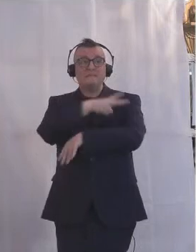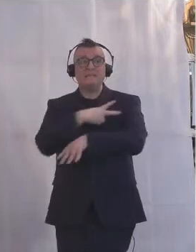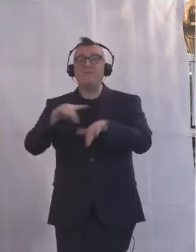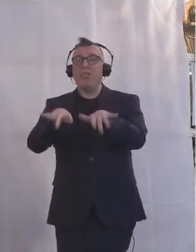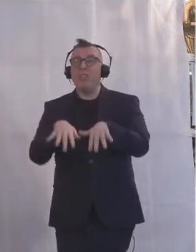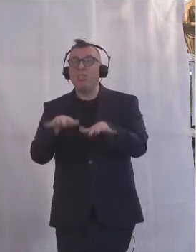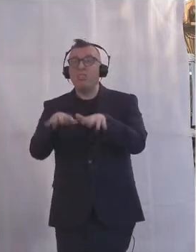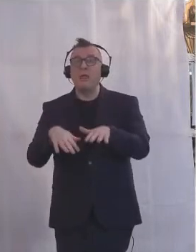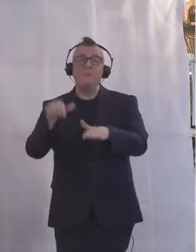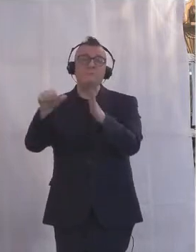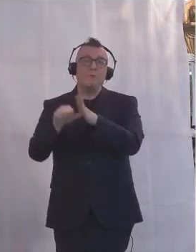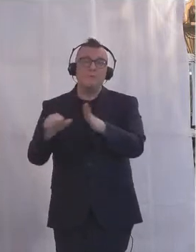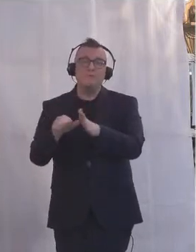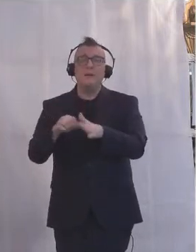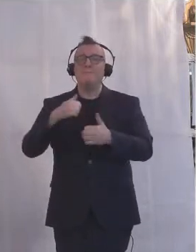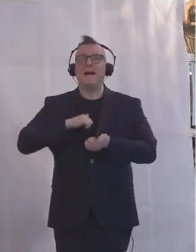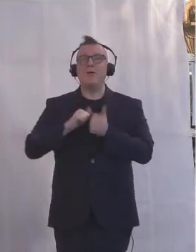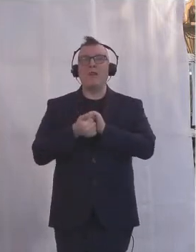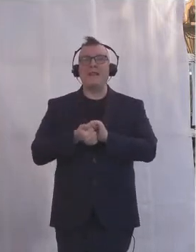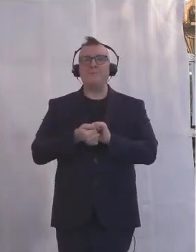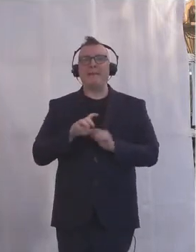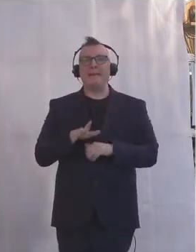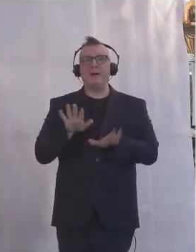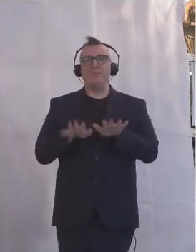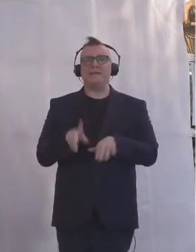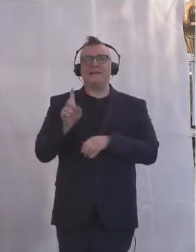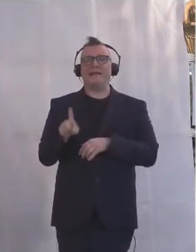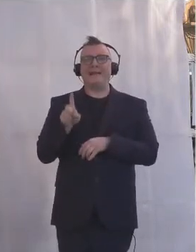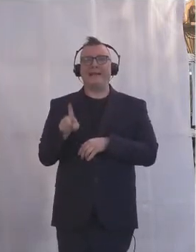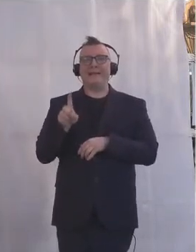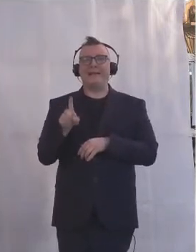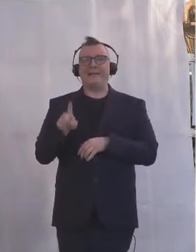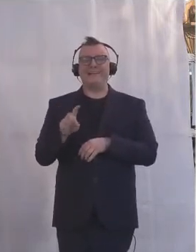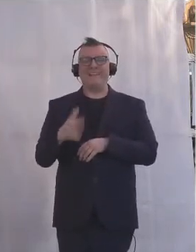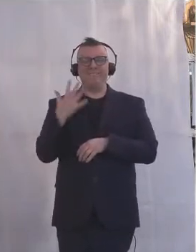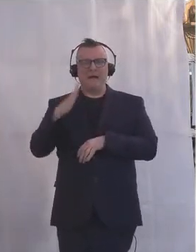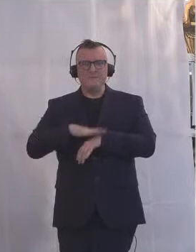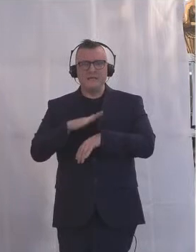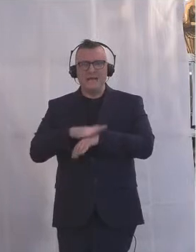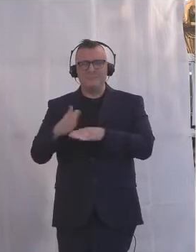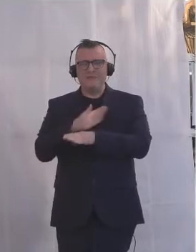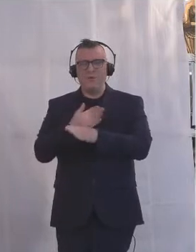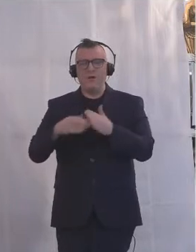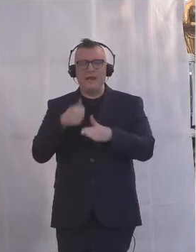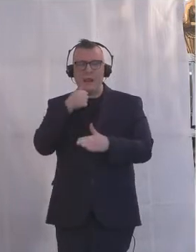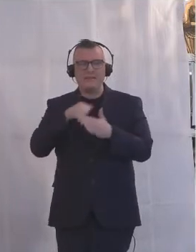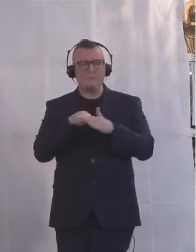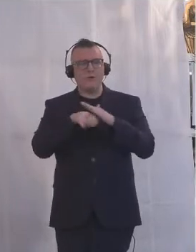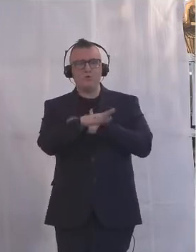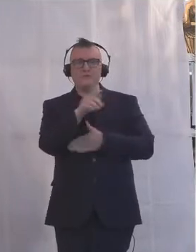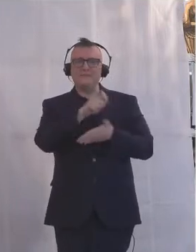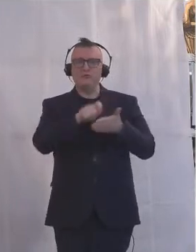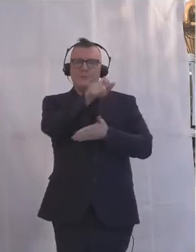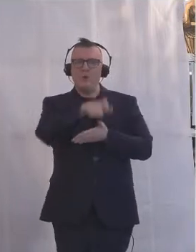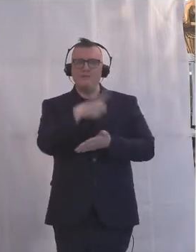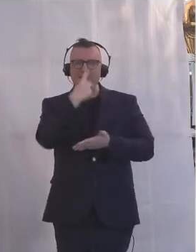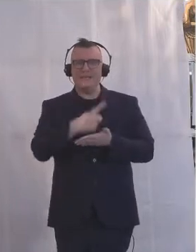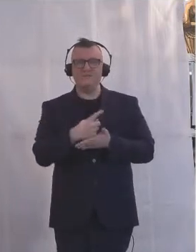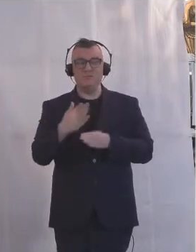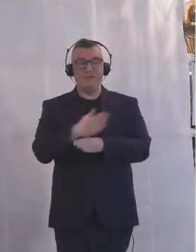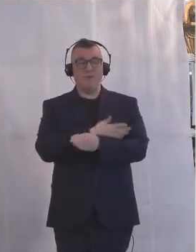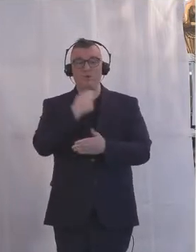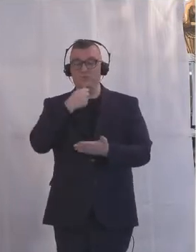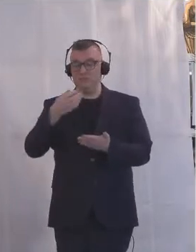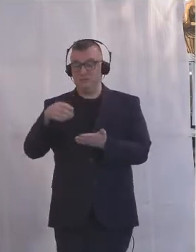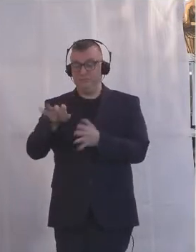last week who says he has to click through 5 times before he's able to send a letter to his secretary now, whereas previously we just used to give it to them, and you